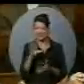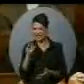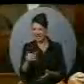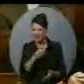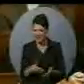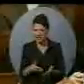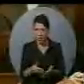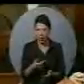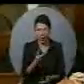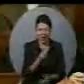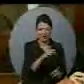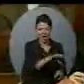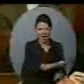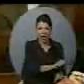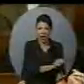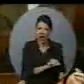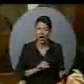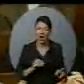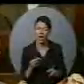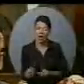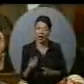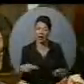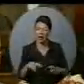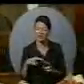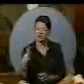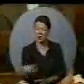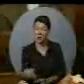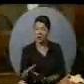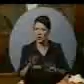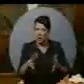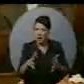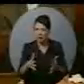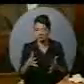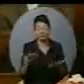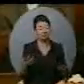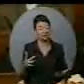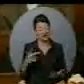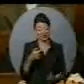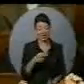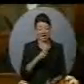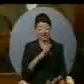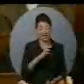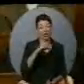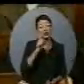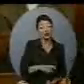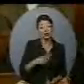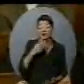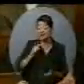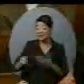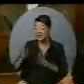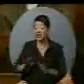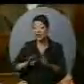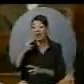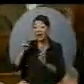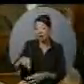RCMP read the Auditor General's report, which lays out in excruciating detail how the three amigos, the mayor, the hotel manager, and the